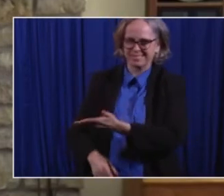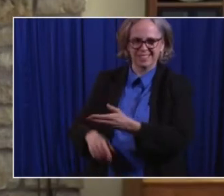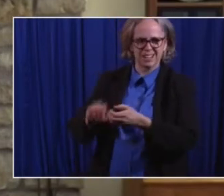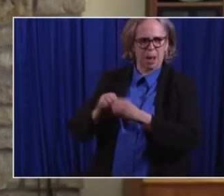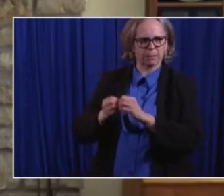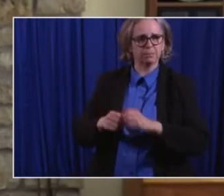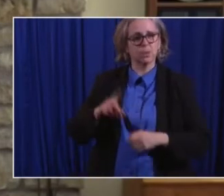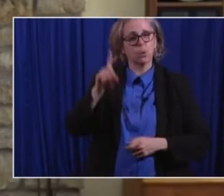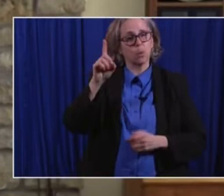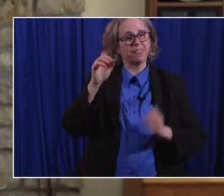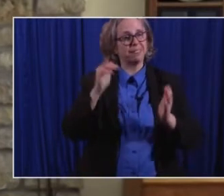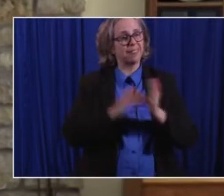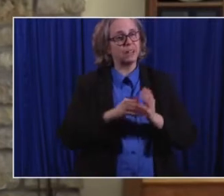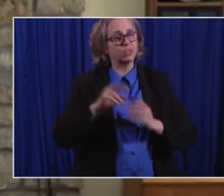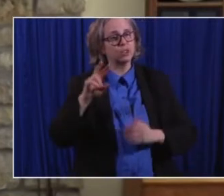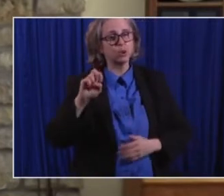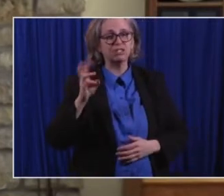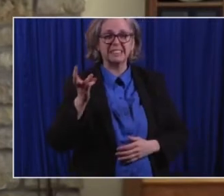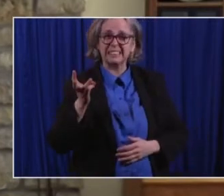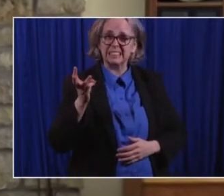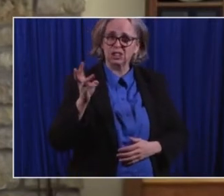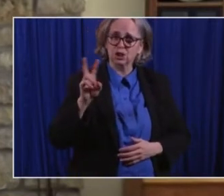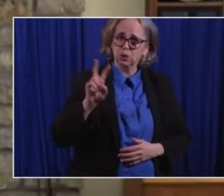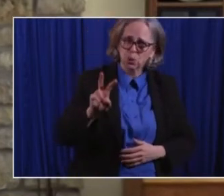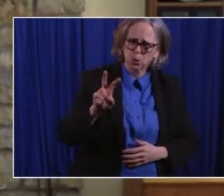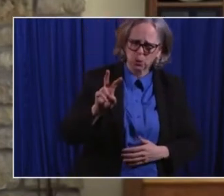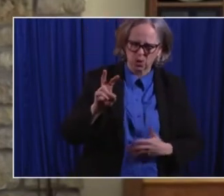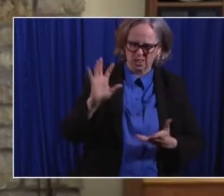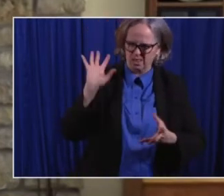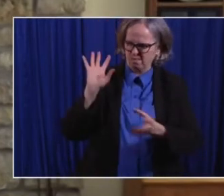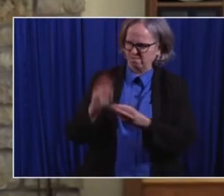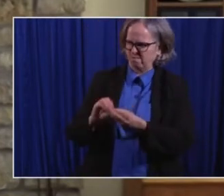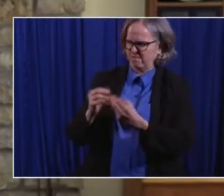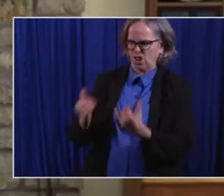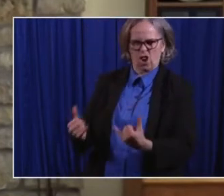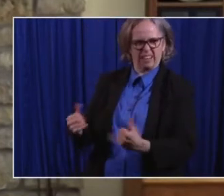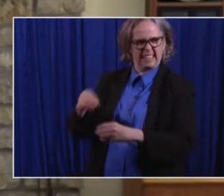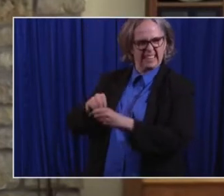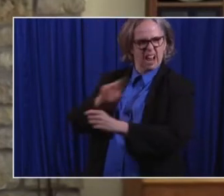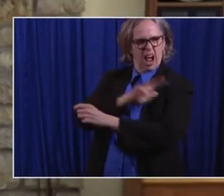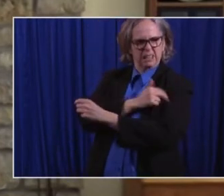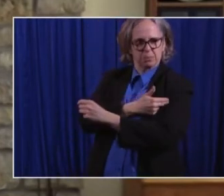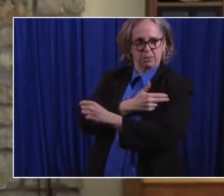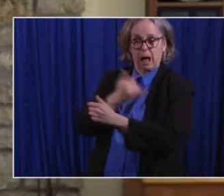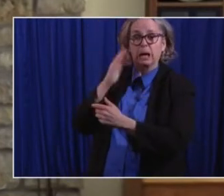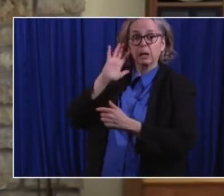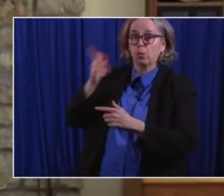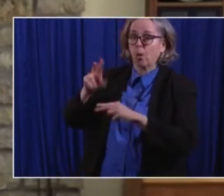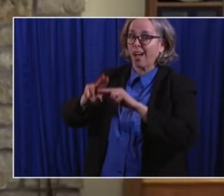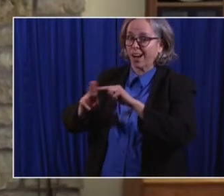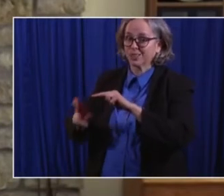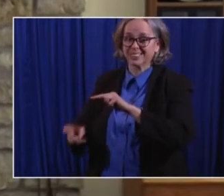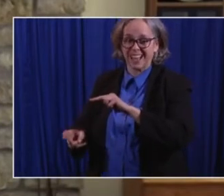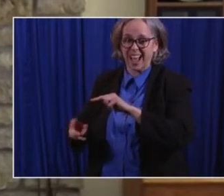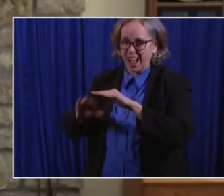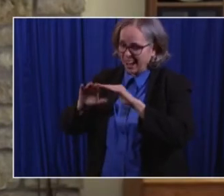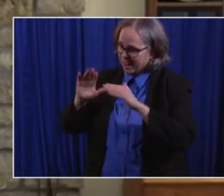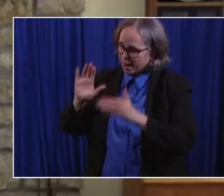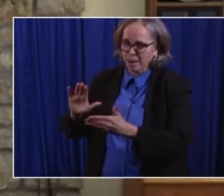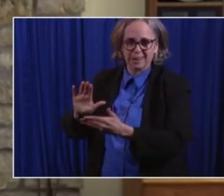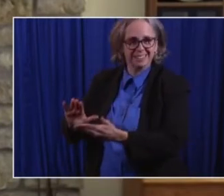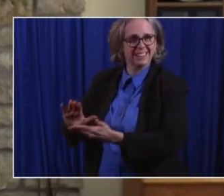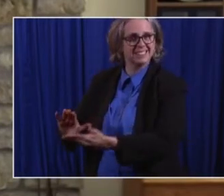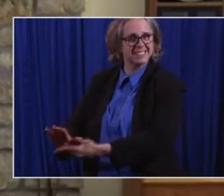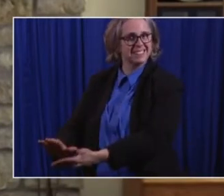1,262. That number continues, most days continues to drop, and we're very happy with that.